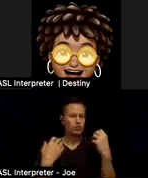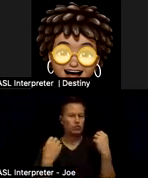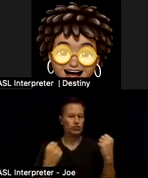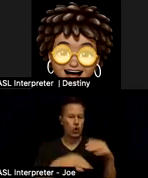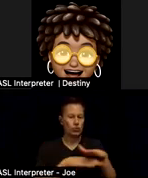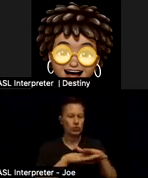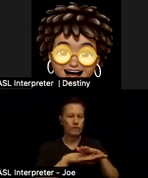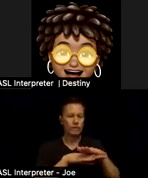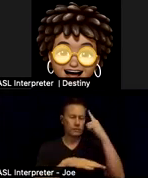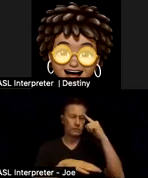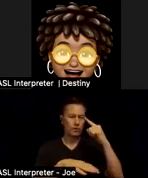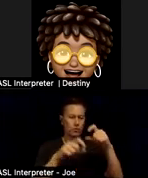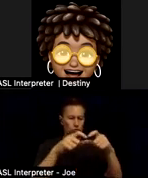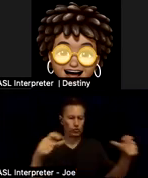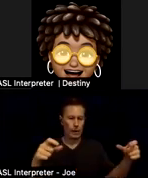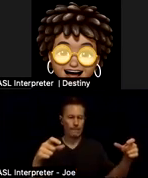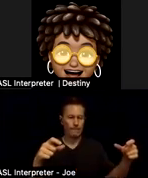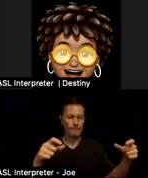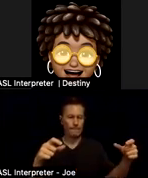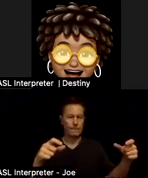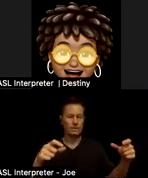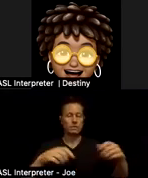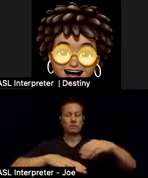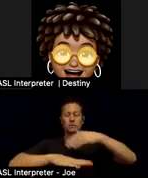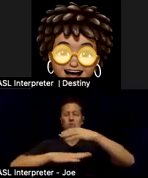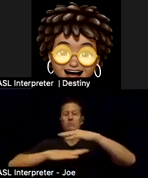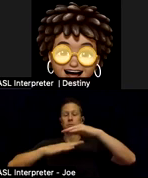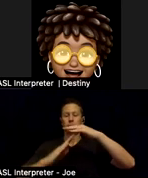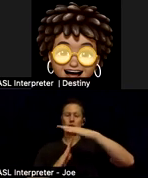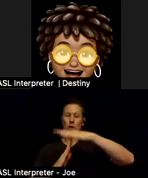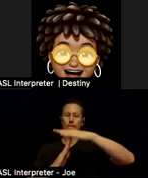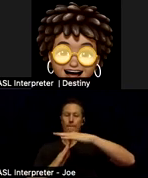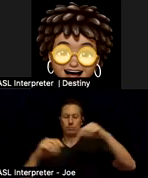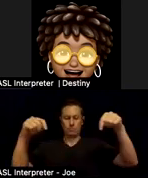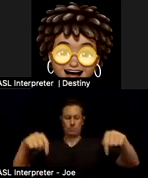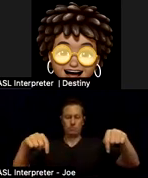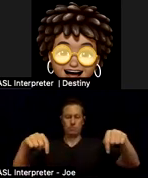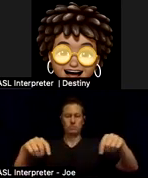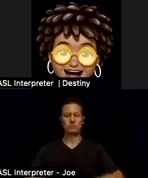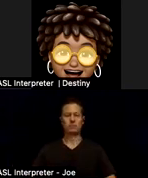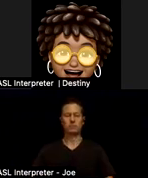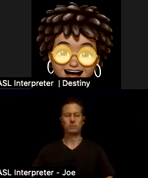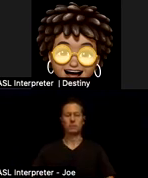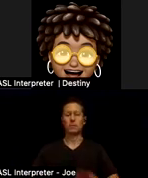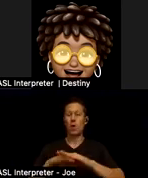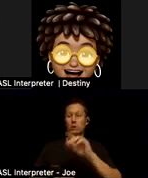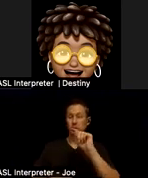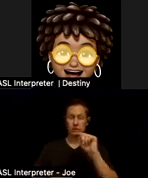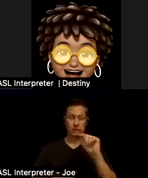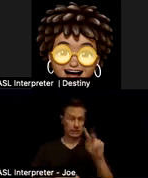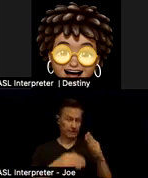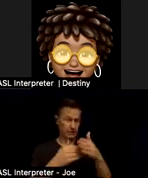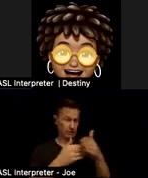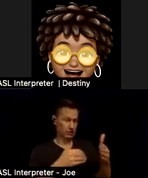You want to secure them right to the top. While you're still back there, I think on your TV, next to where you put the straps, there